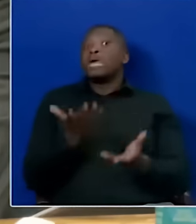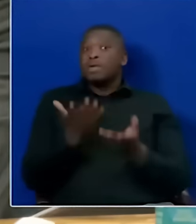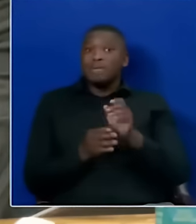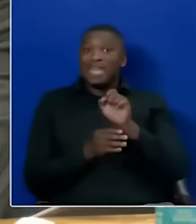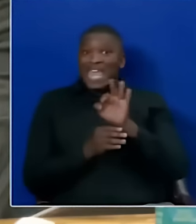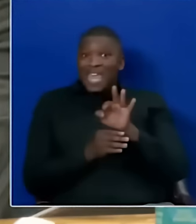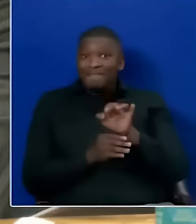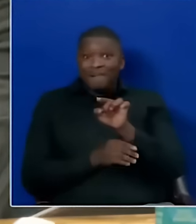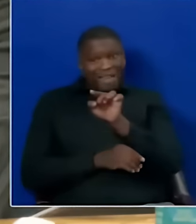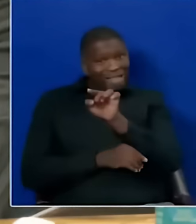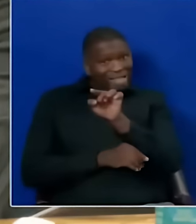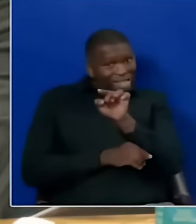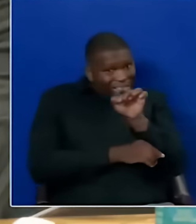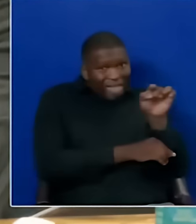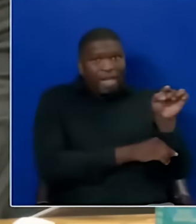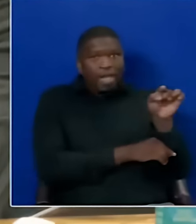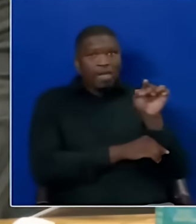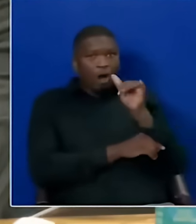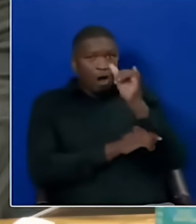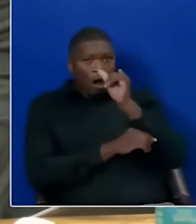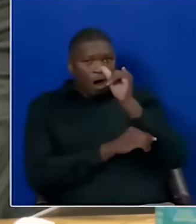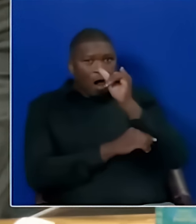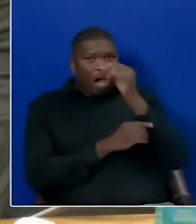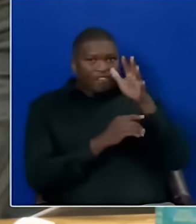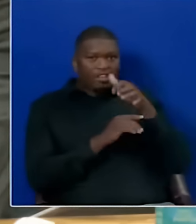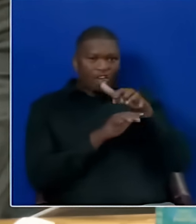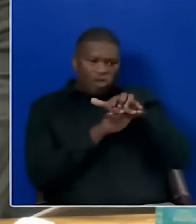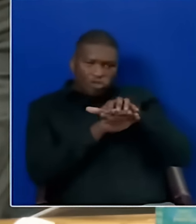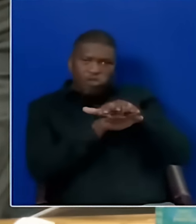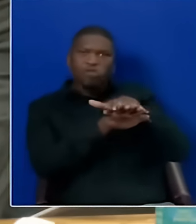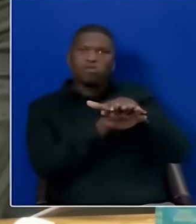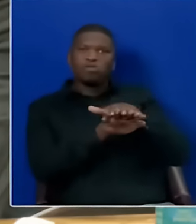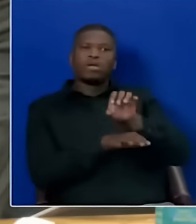infiltrated the SAPS, he may have been tipped off